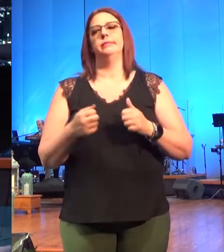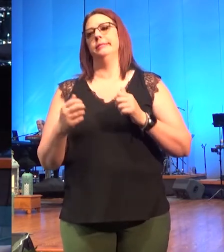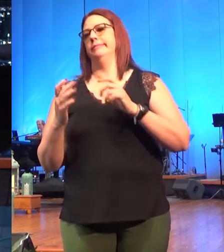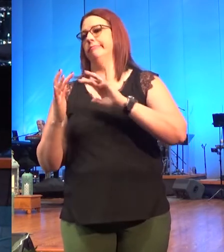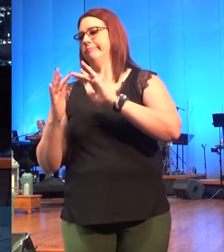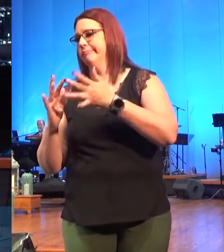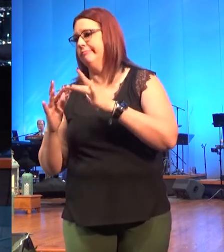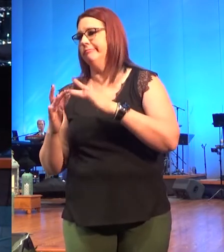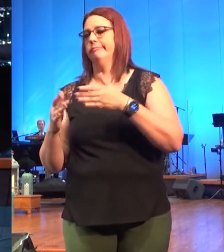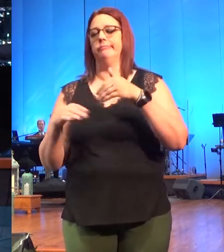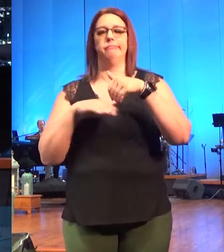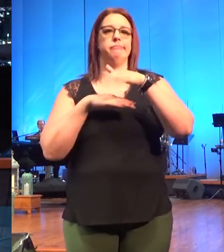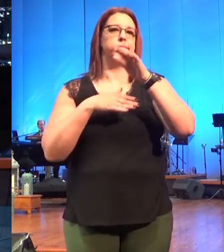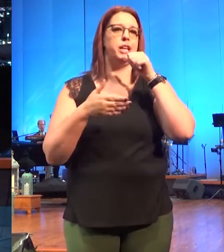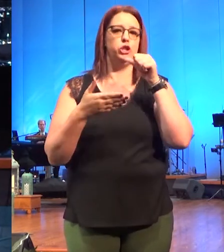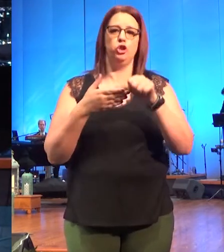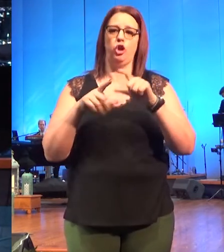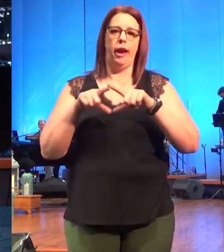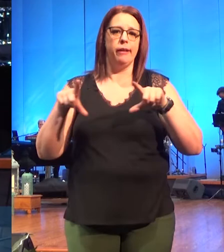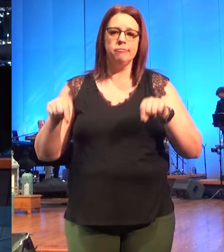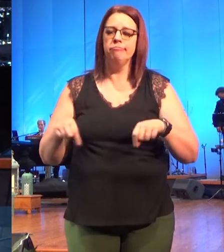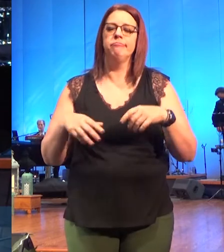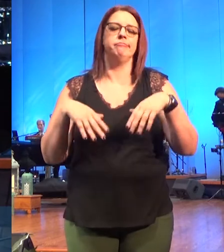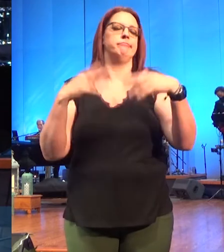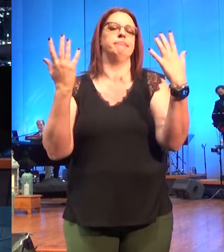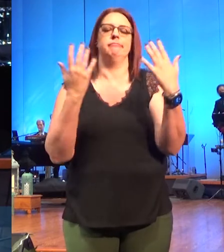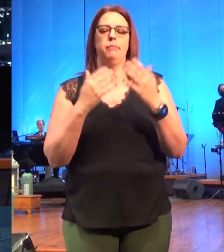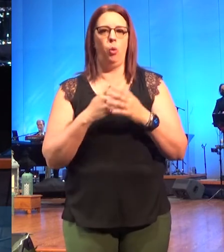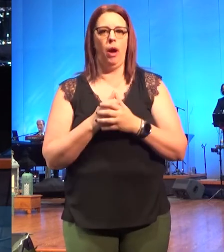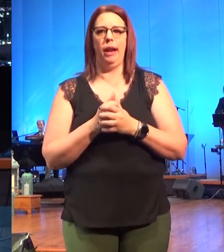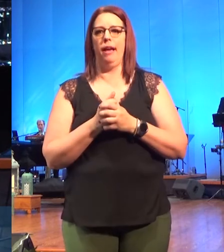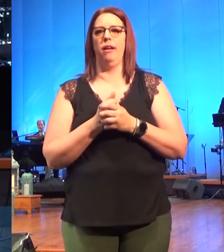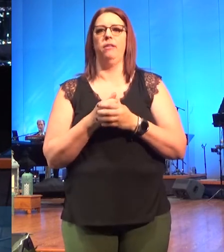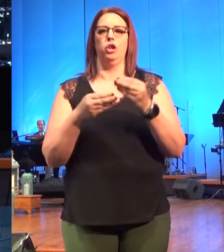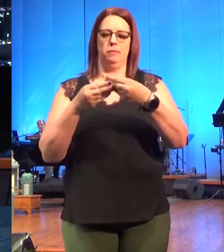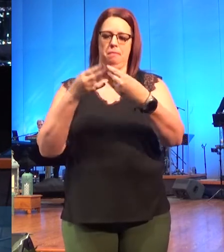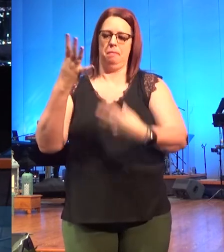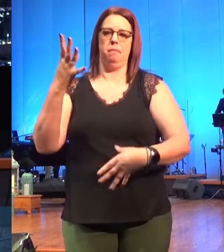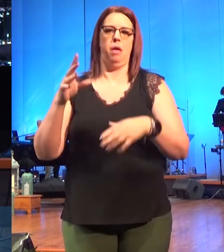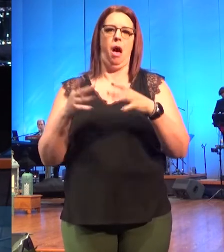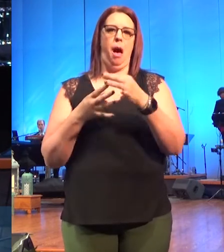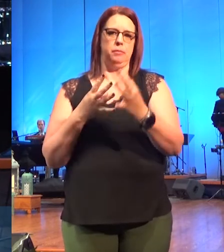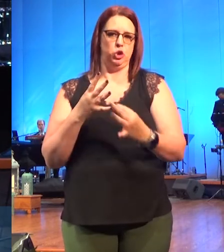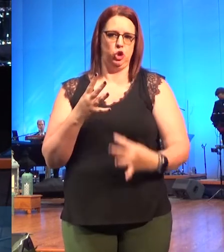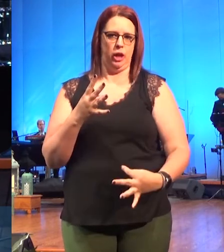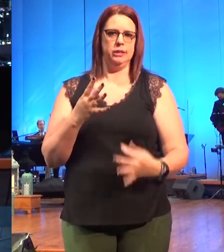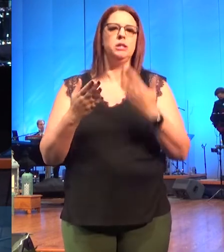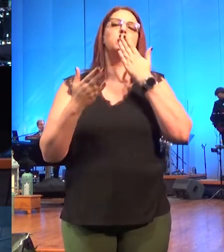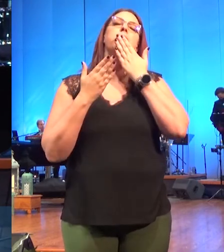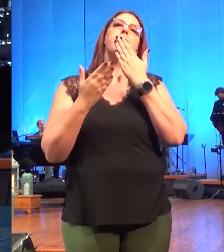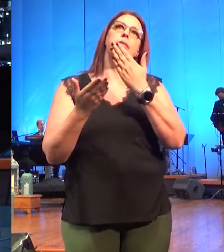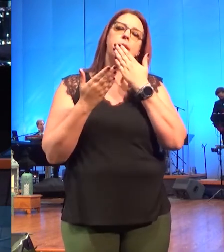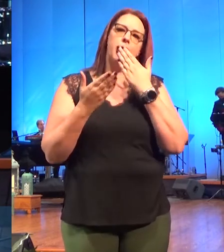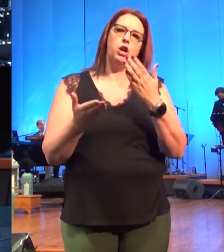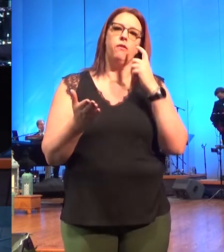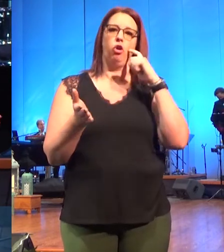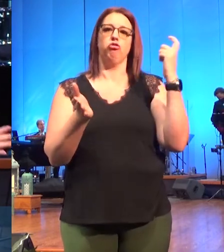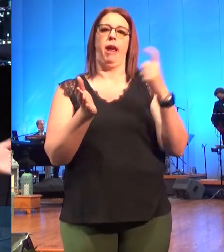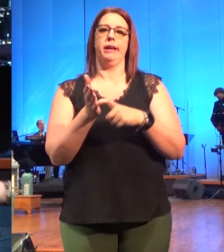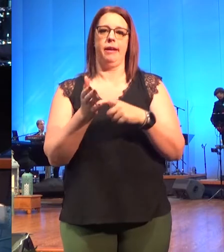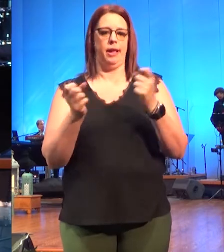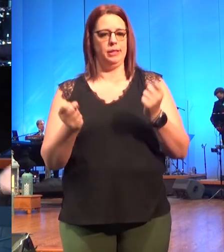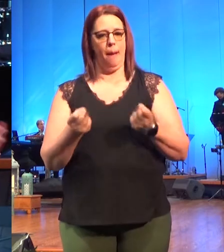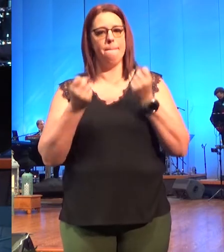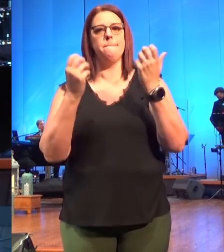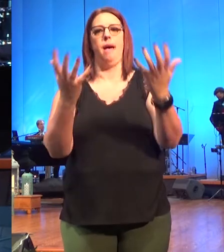can mail it, check it, however it serves you best. And we thank you for recognizing the abundance of life that's not only here at Mile High